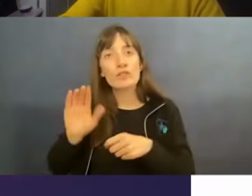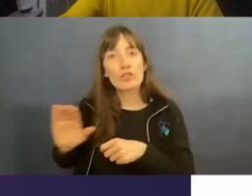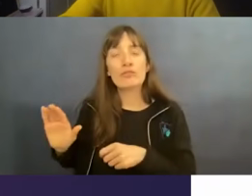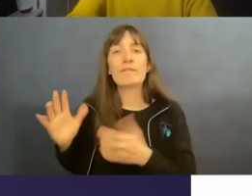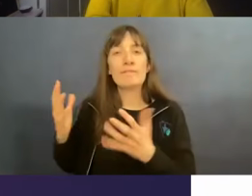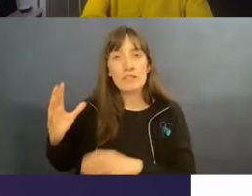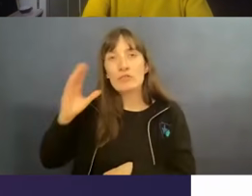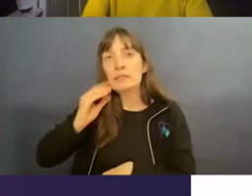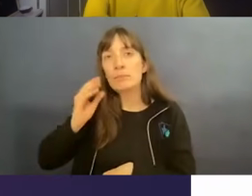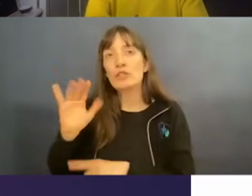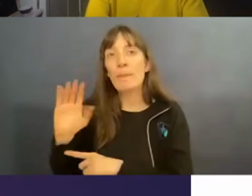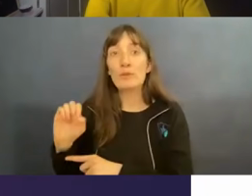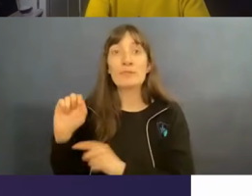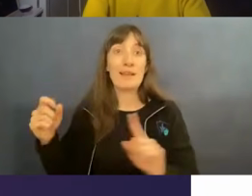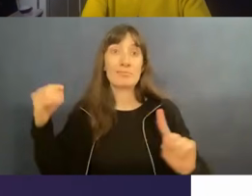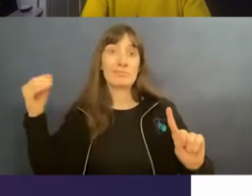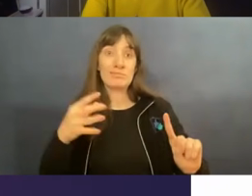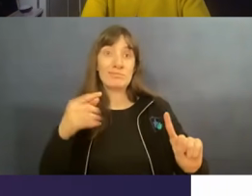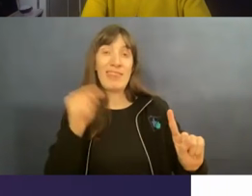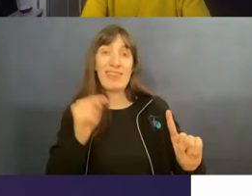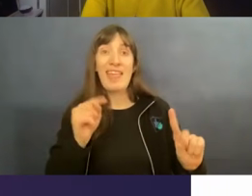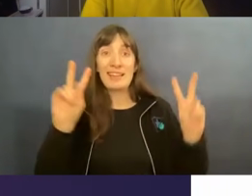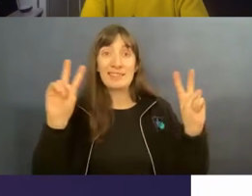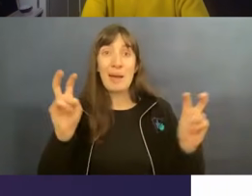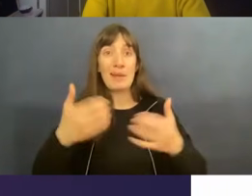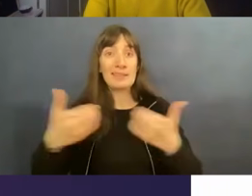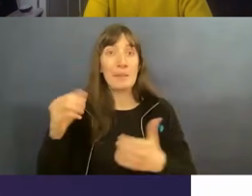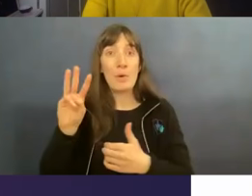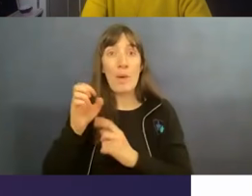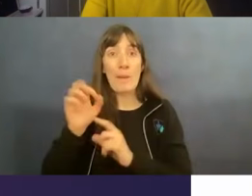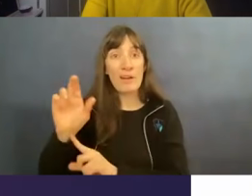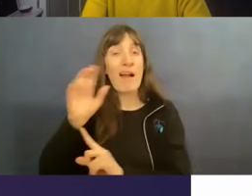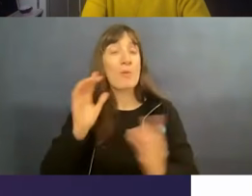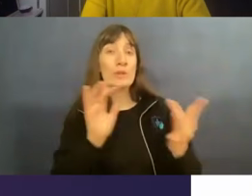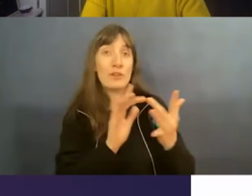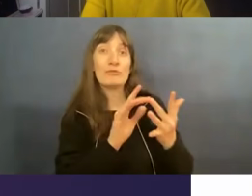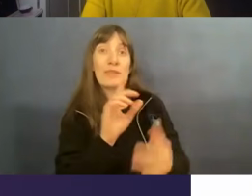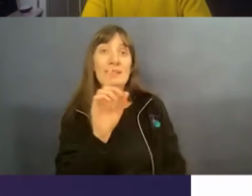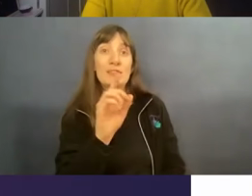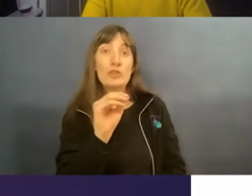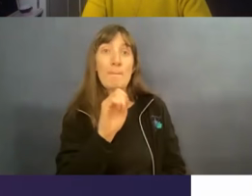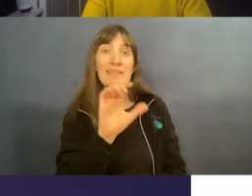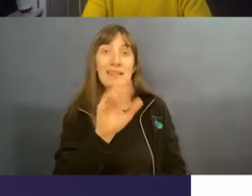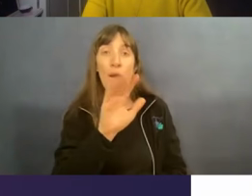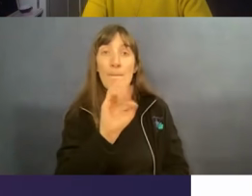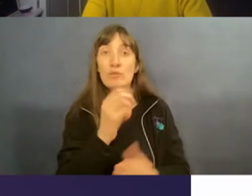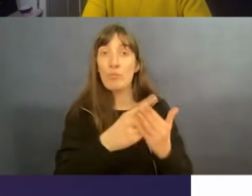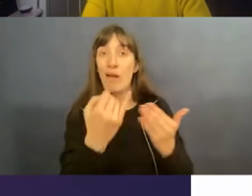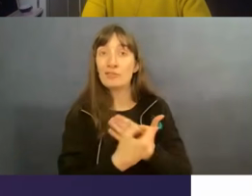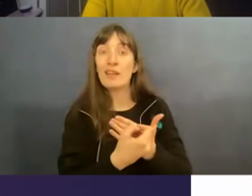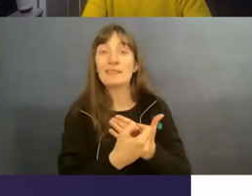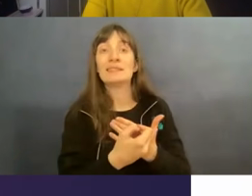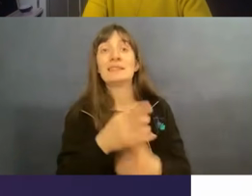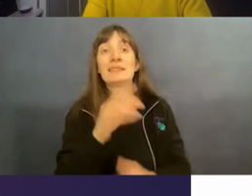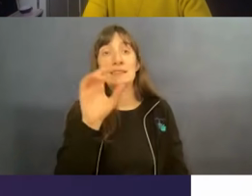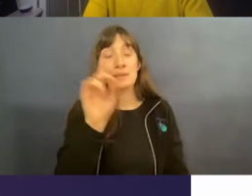be a great future topic. And so I'll make a note of that and reach out to the Domestic Abuse Project because we partner with them a lot, because they do a lot of